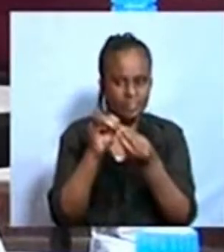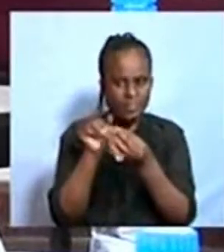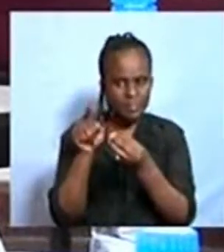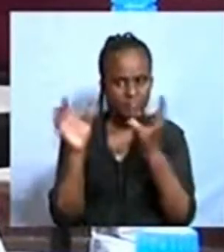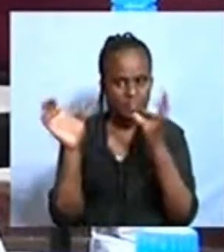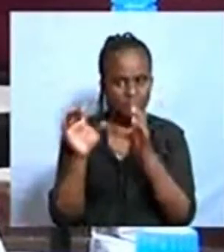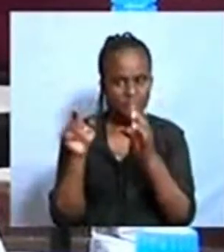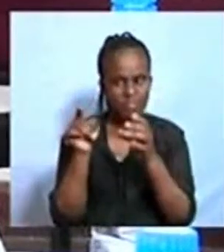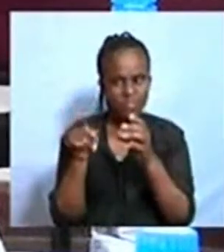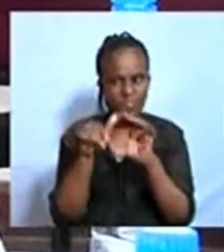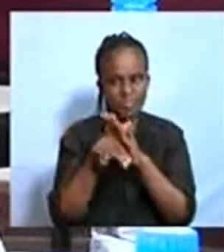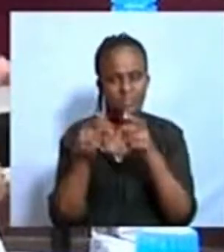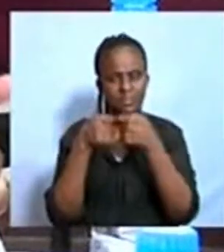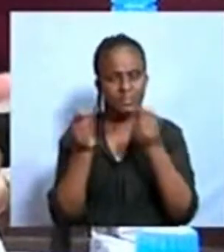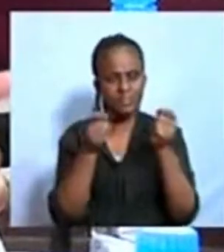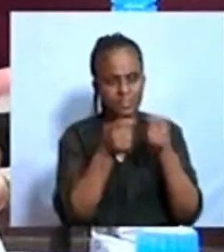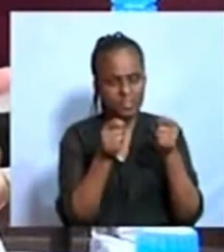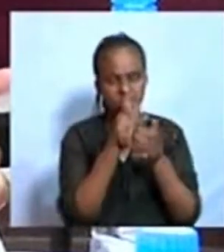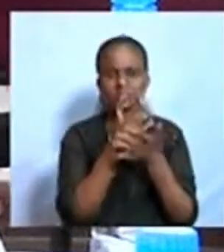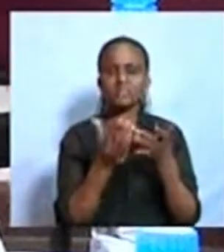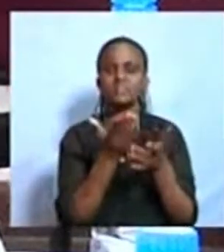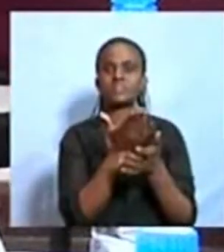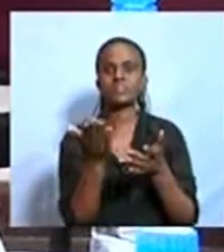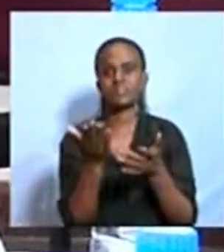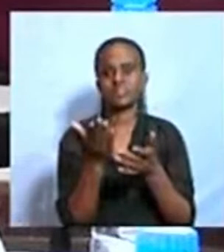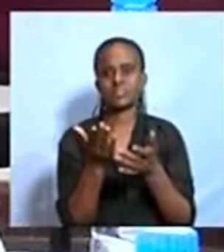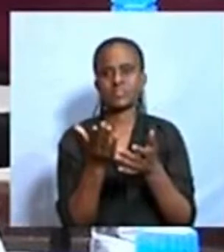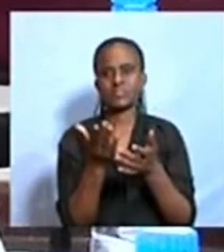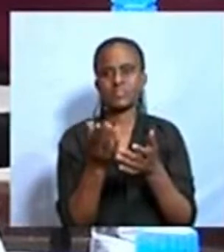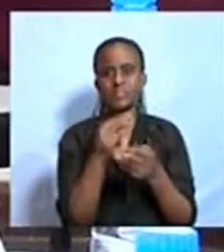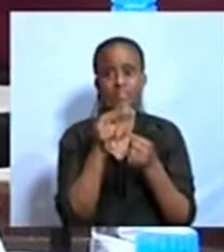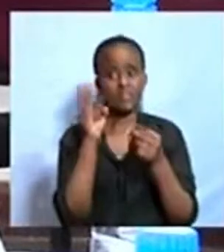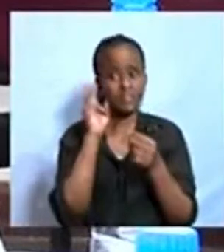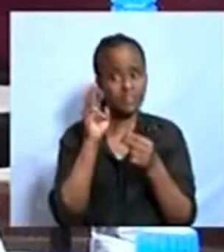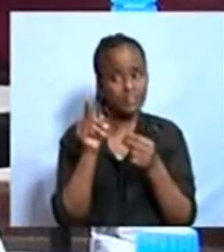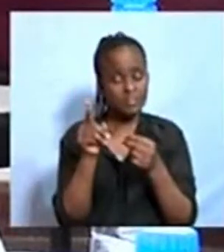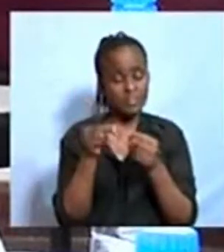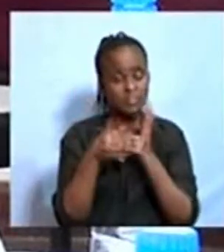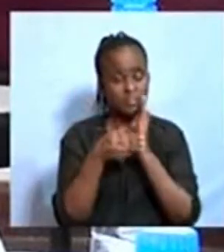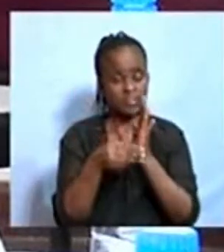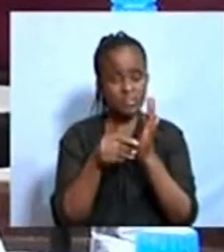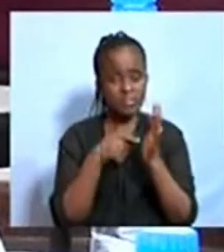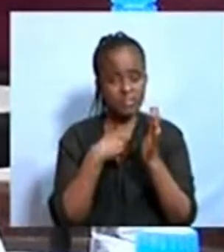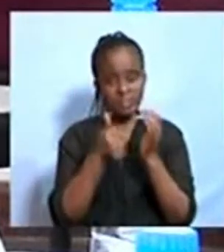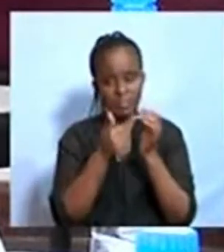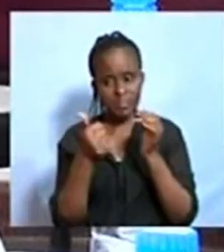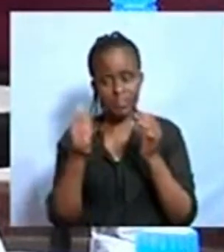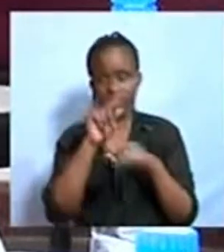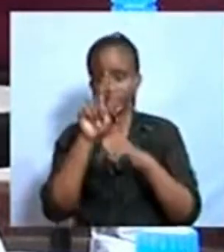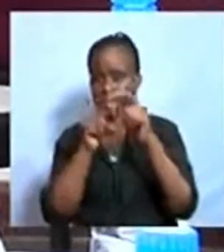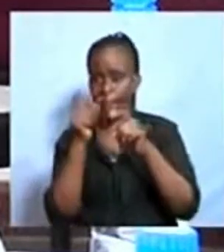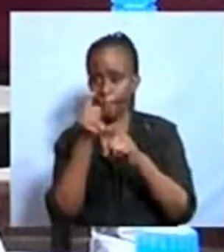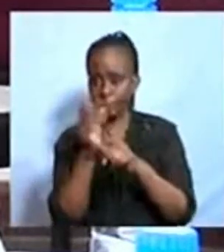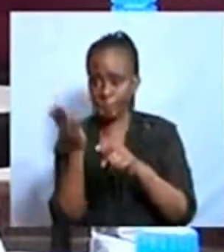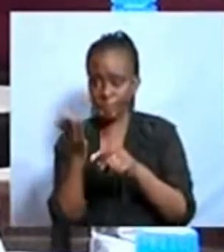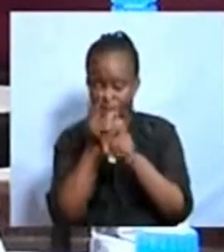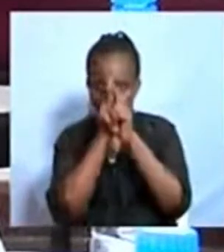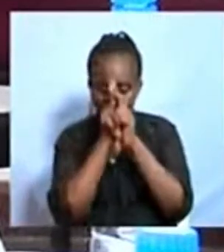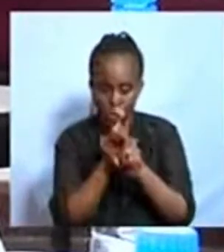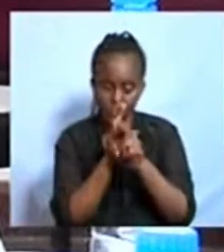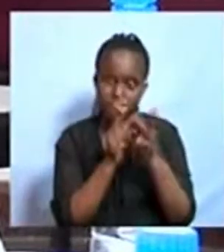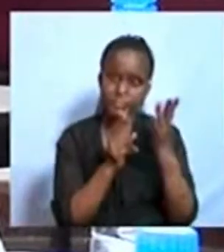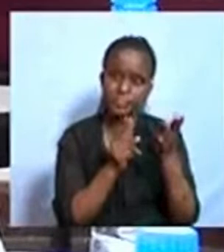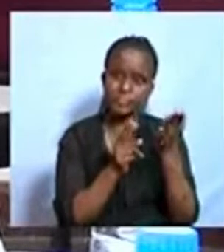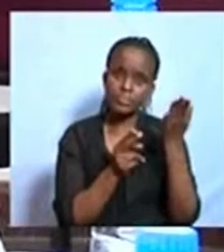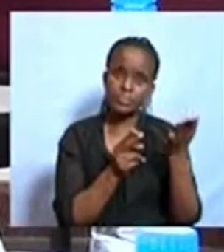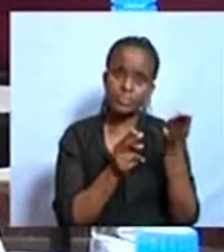committee in unlocking some of those. Because then that would also lead me to the other question from the Honorable here